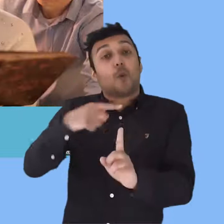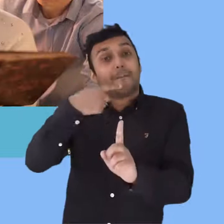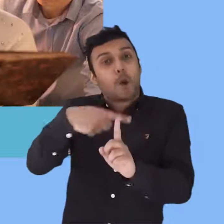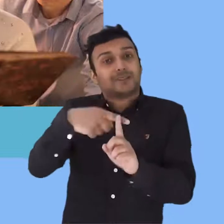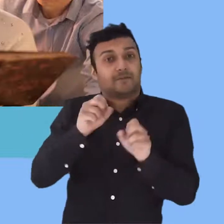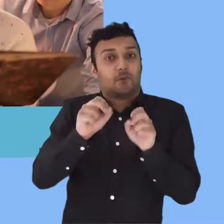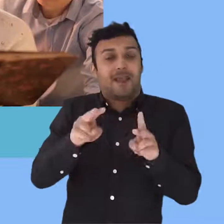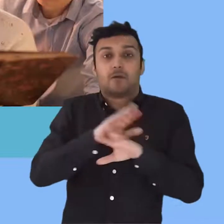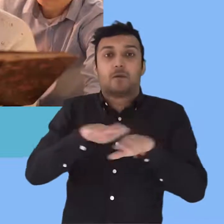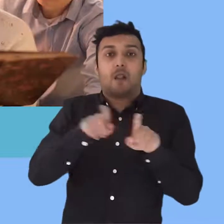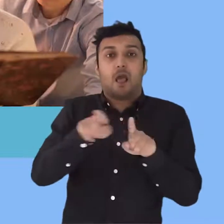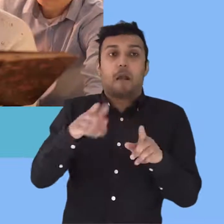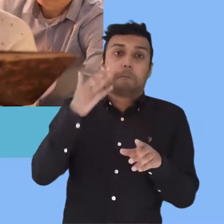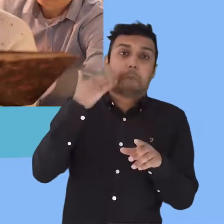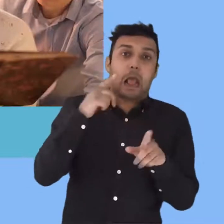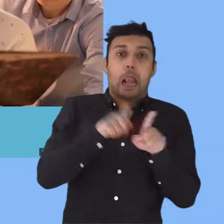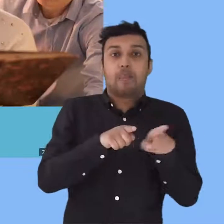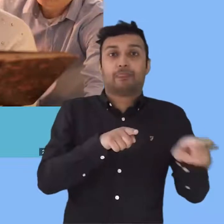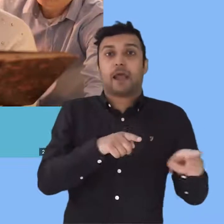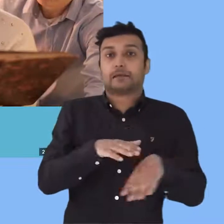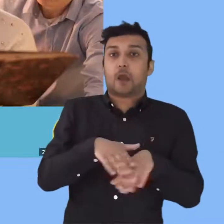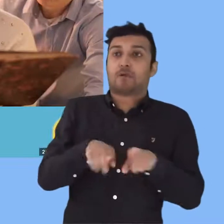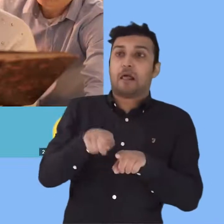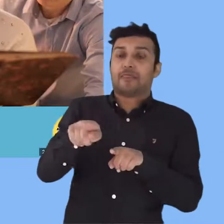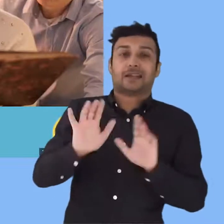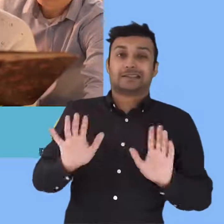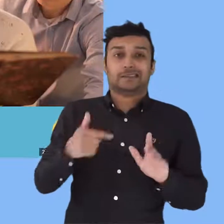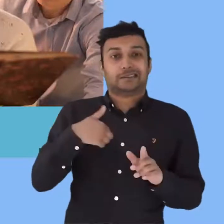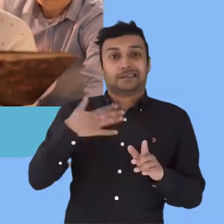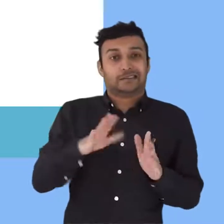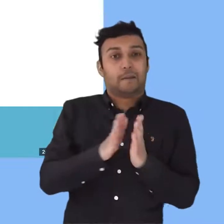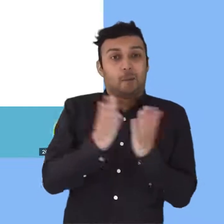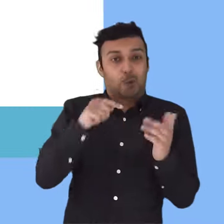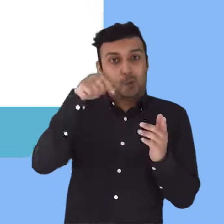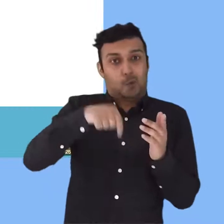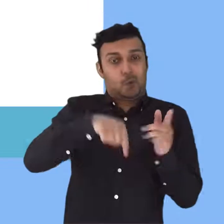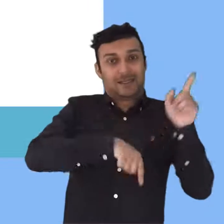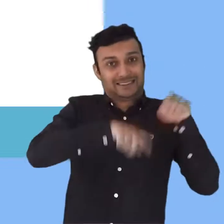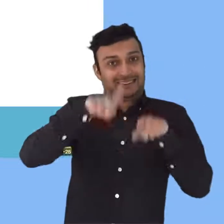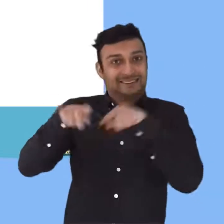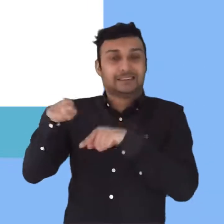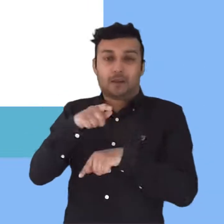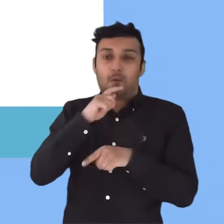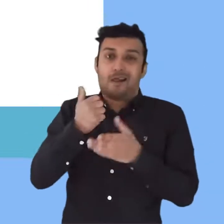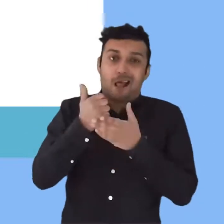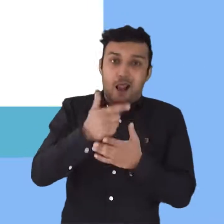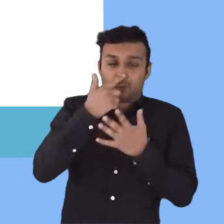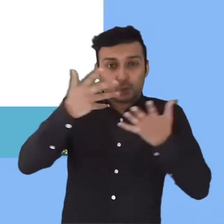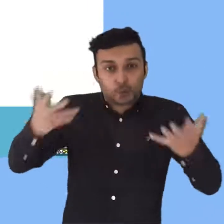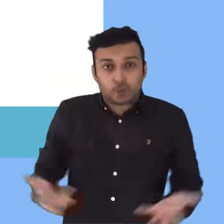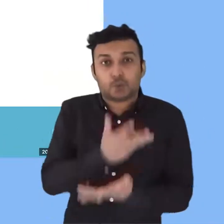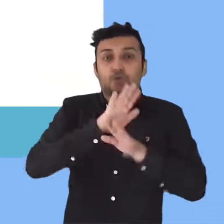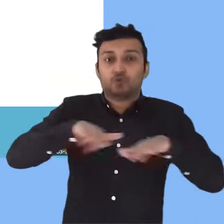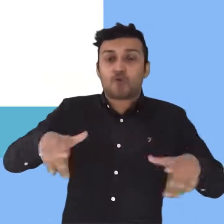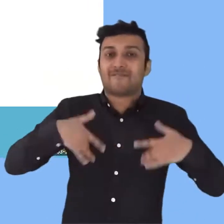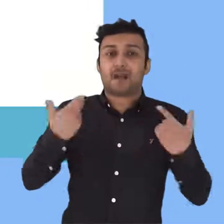ways. So yeah, this will help to empower children and to help with their sense of